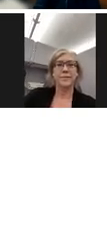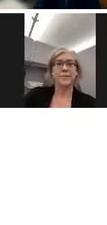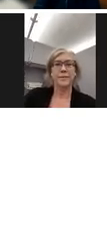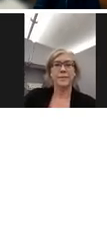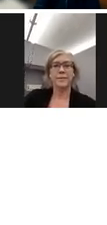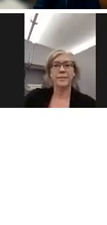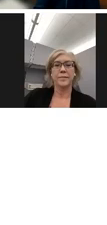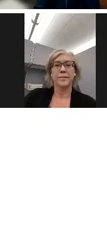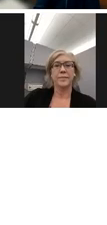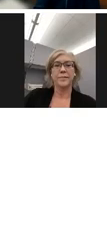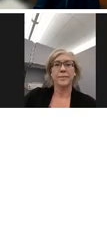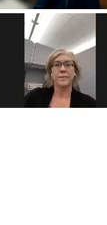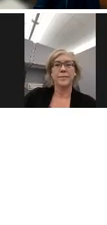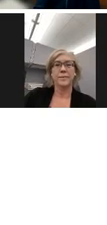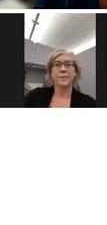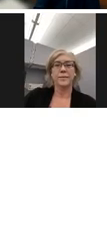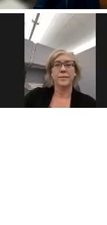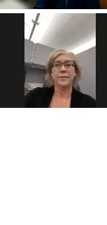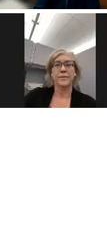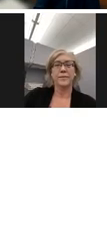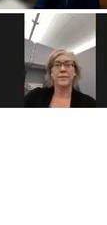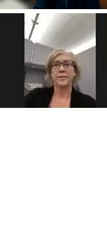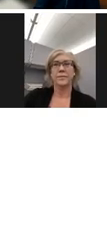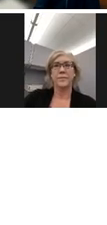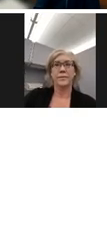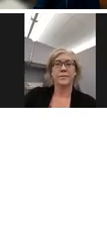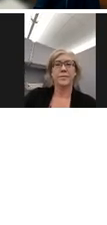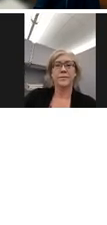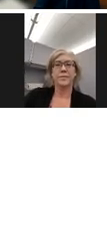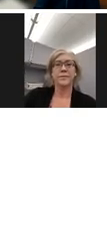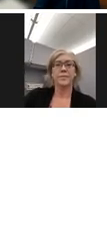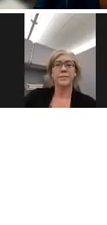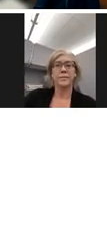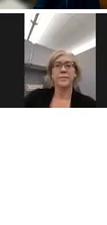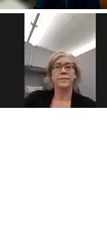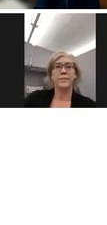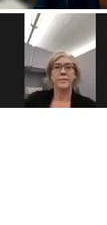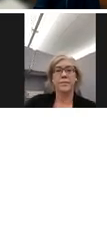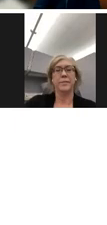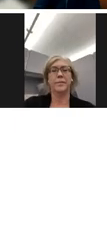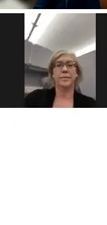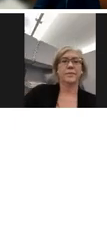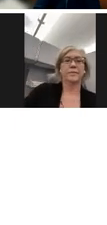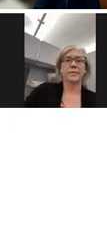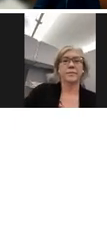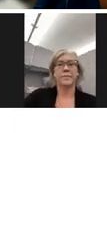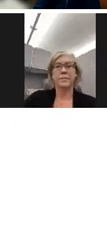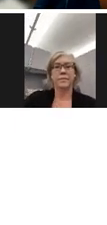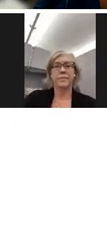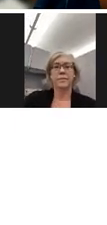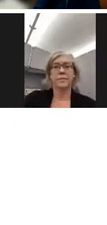job center system. We also build upon and expand upon partnerships, including community-based organizations. You heard Julie